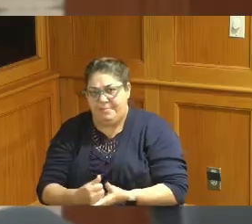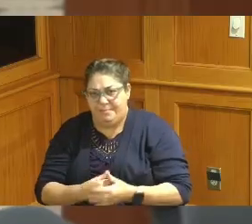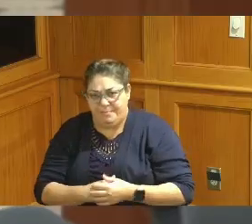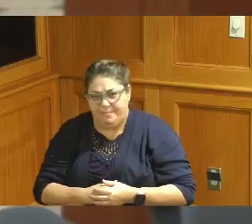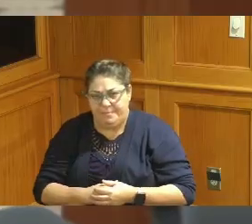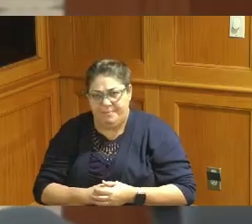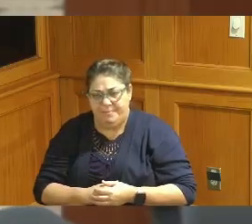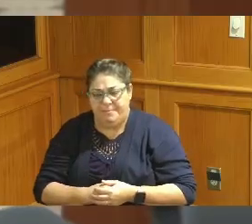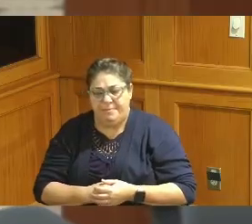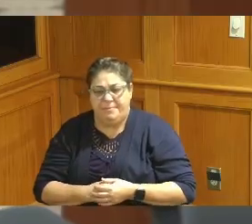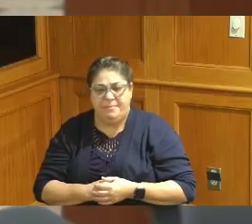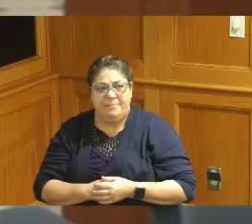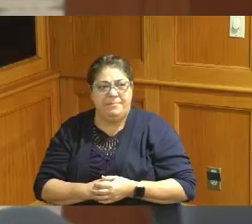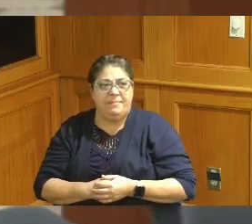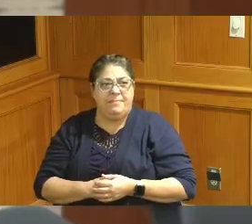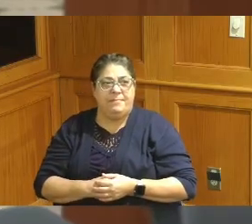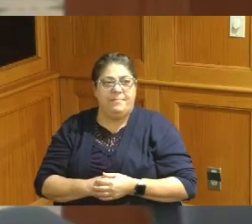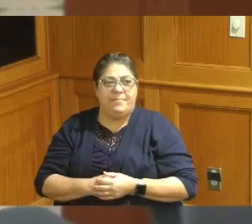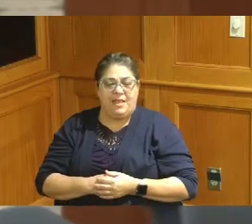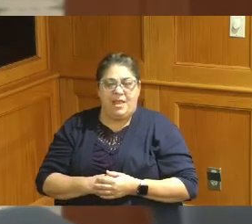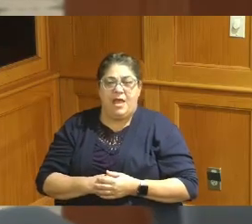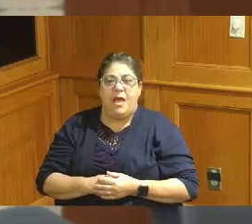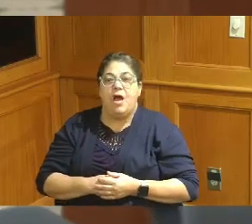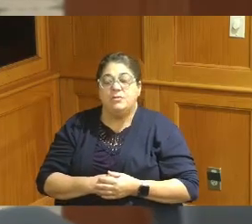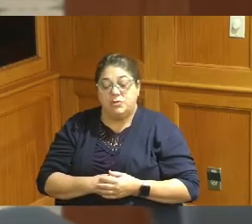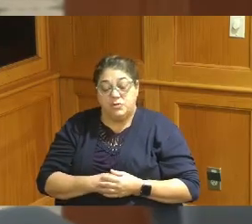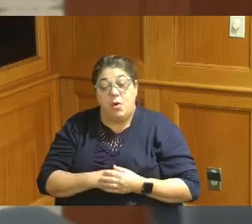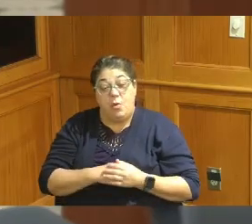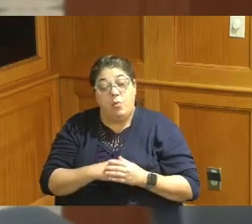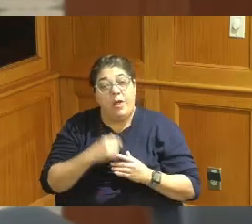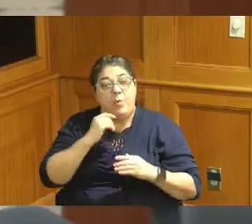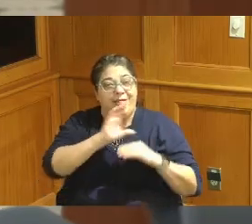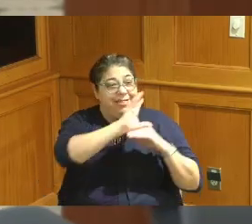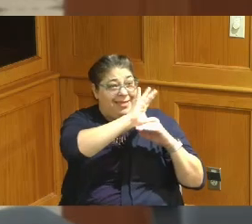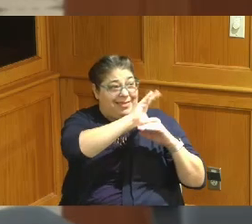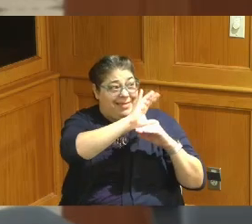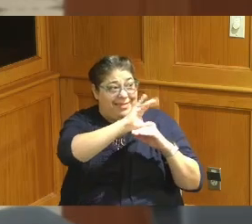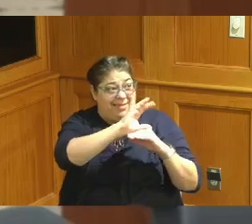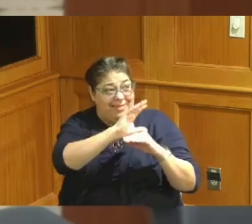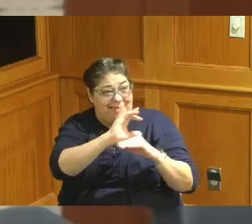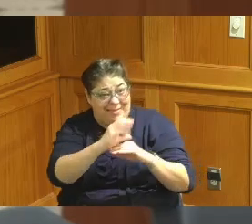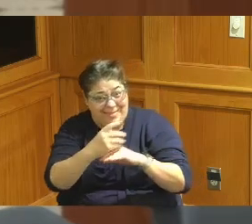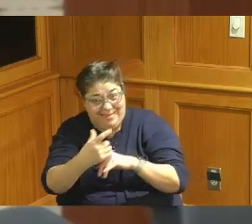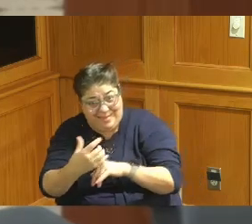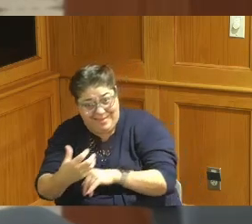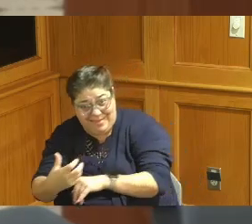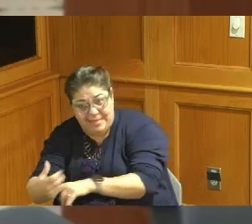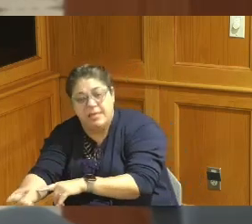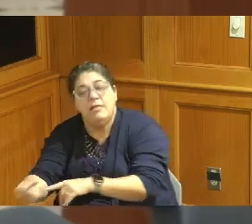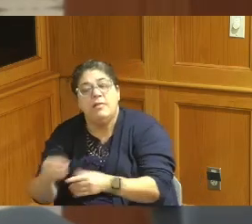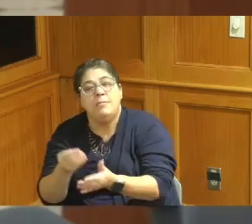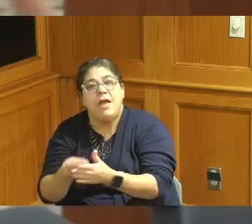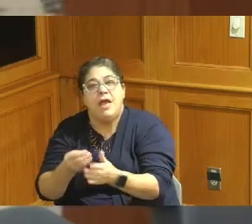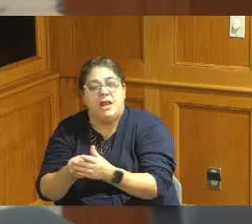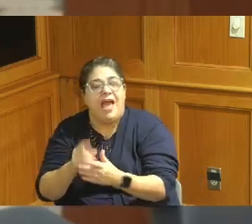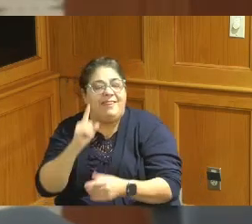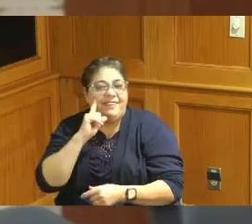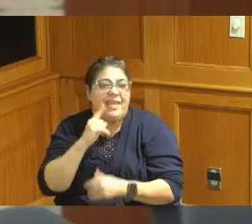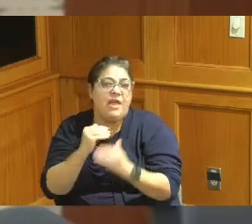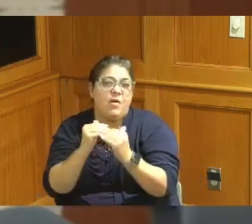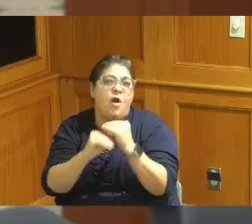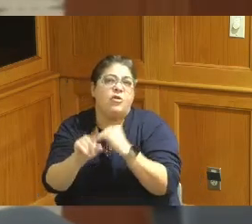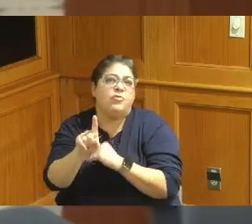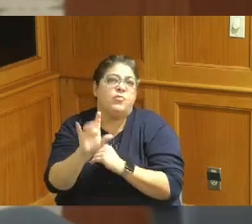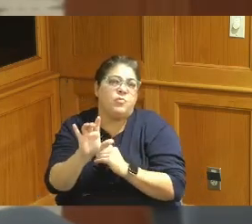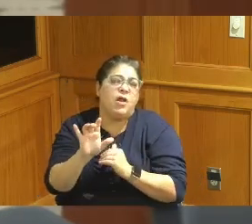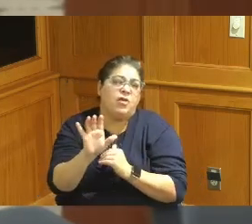know, once we fiddle with the last bit of the pennies as we get down to the wire here, I think we're going to be able to touch probably just under 100